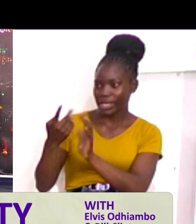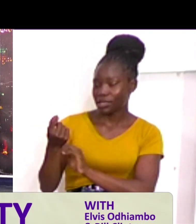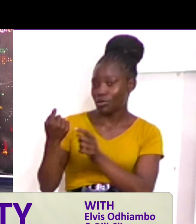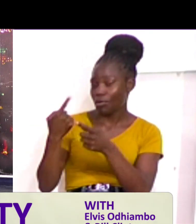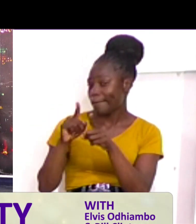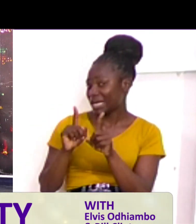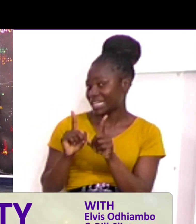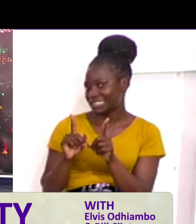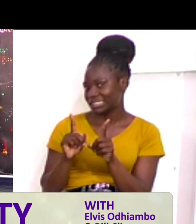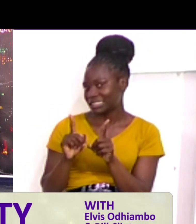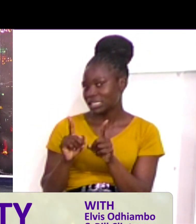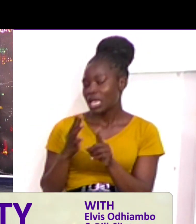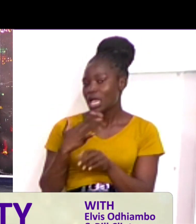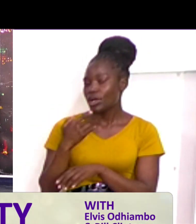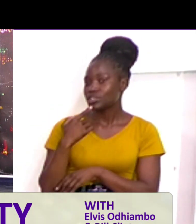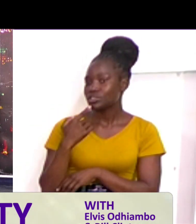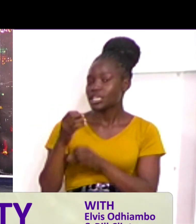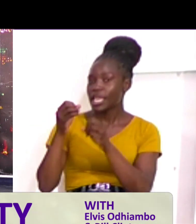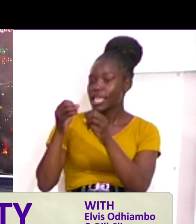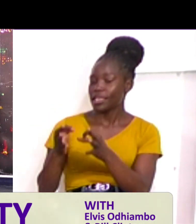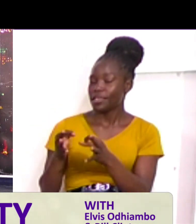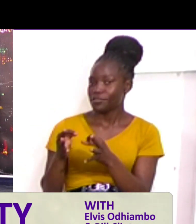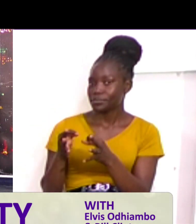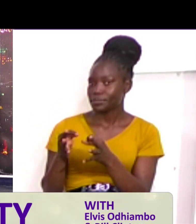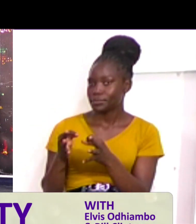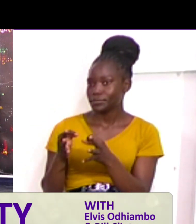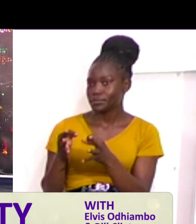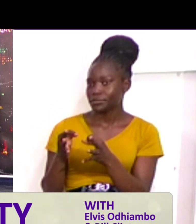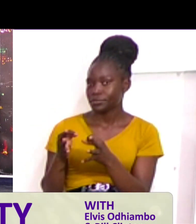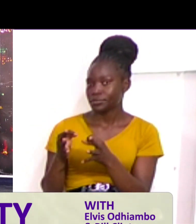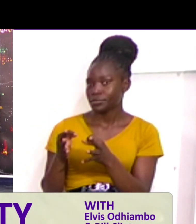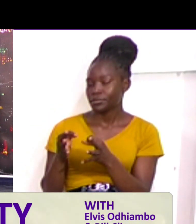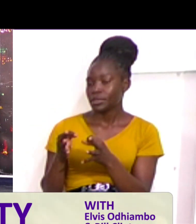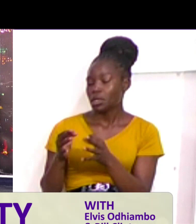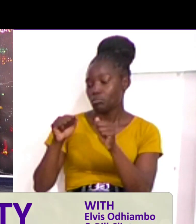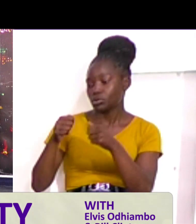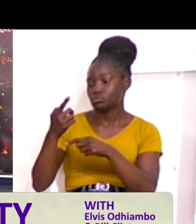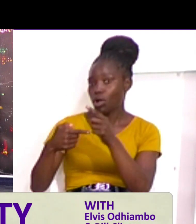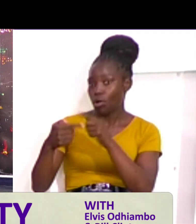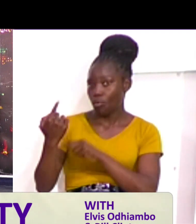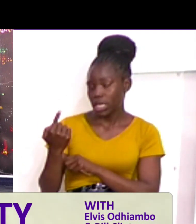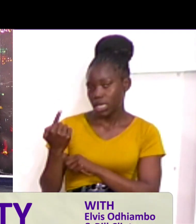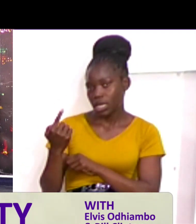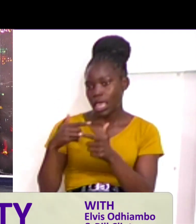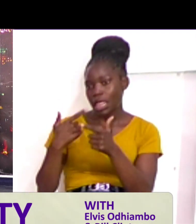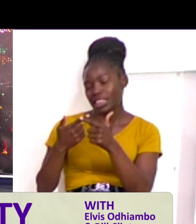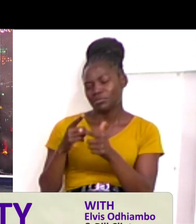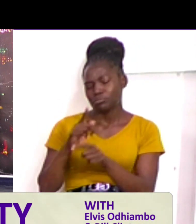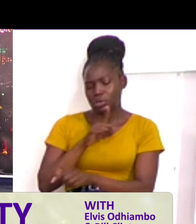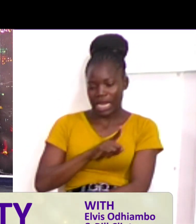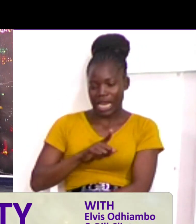But let me say, if they may win, it will be